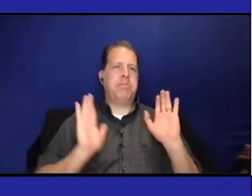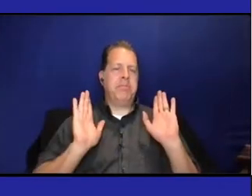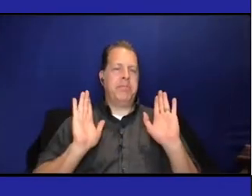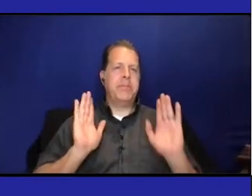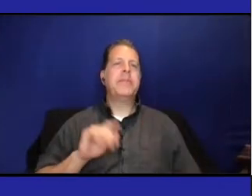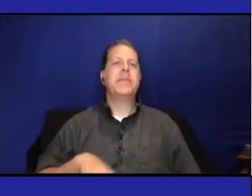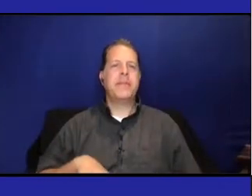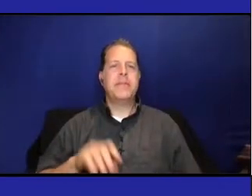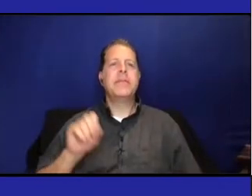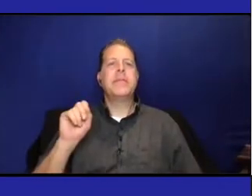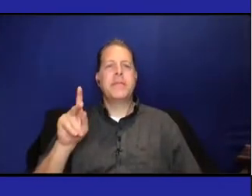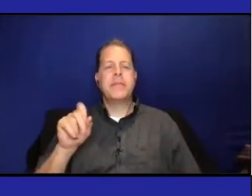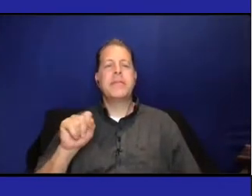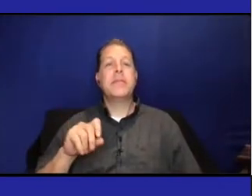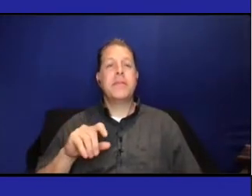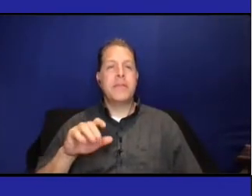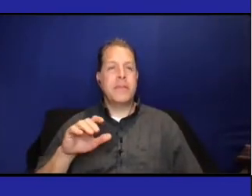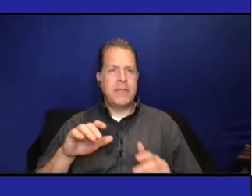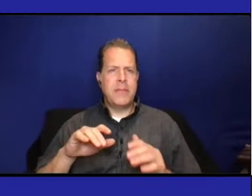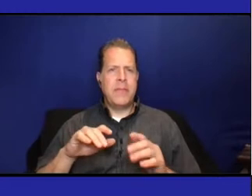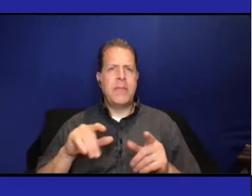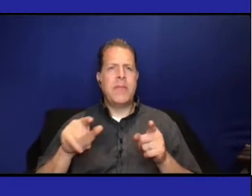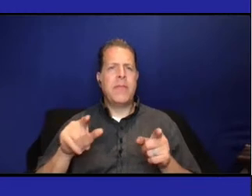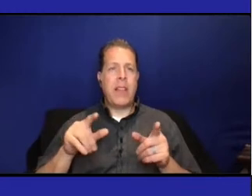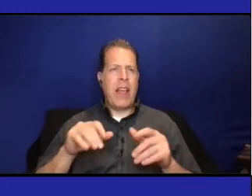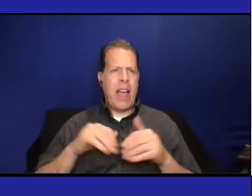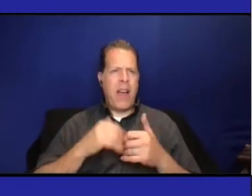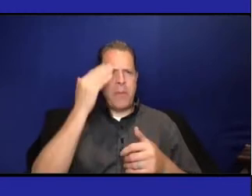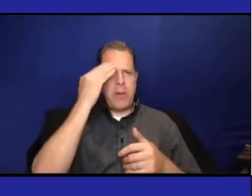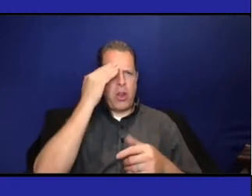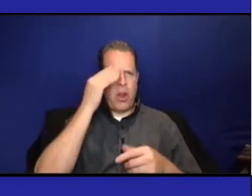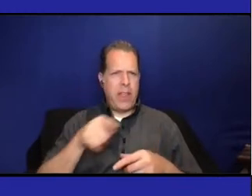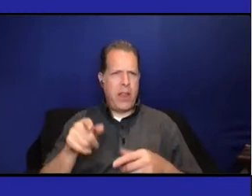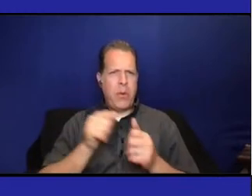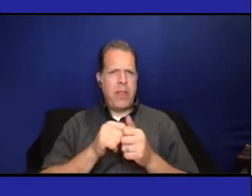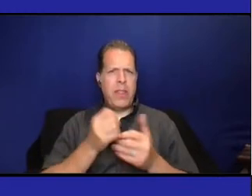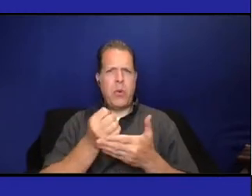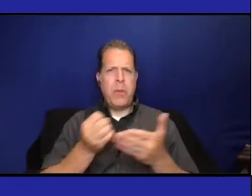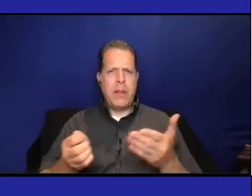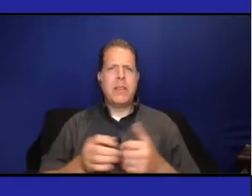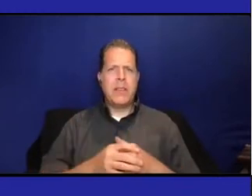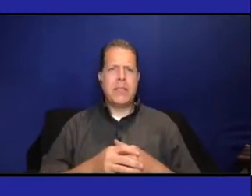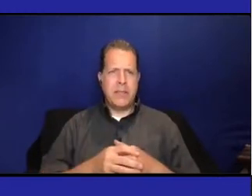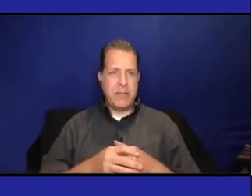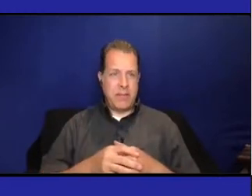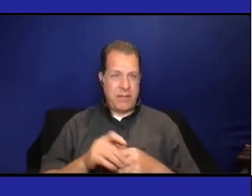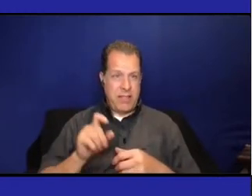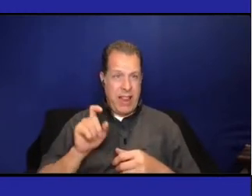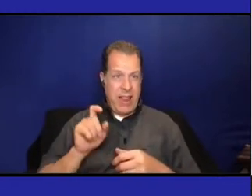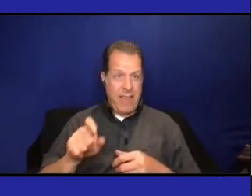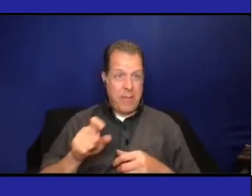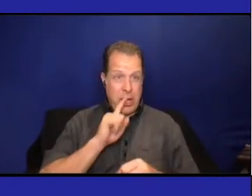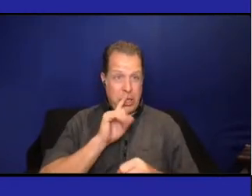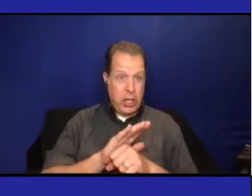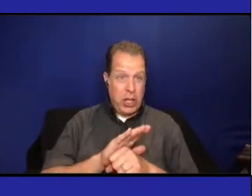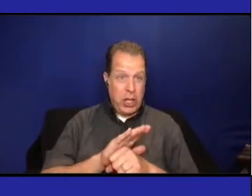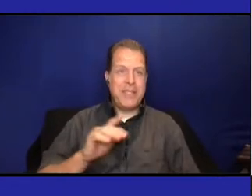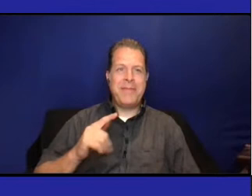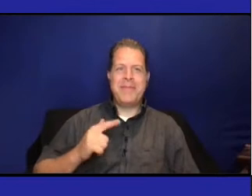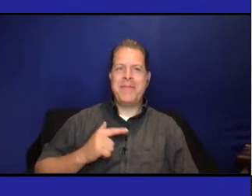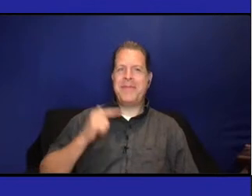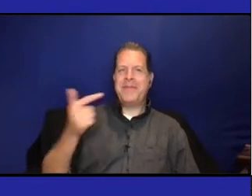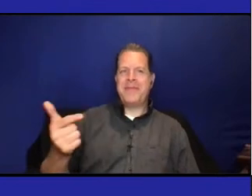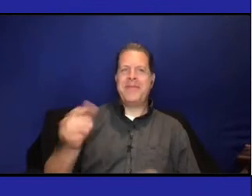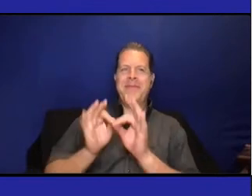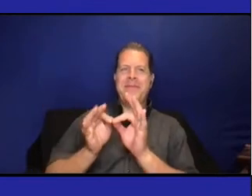Mm-hmm. The familiarity with the equipment will, of course, have to be assured. Yes, and so